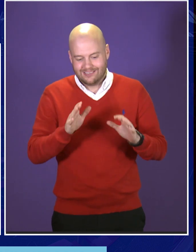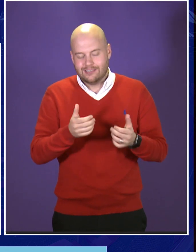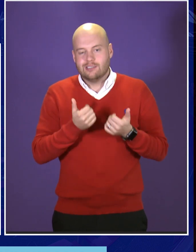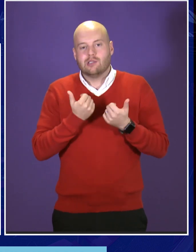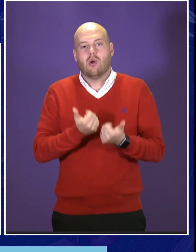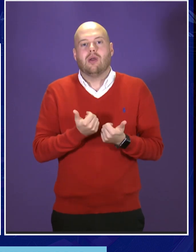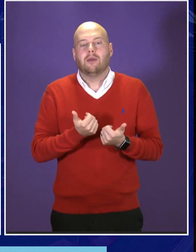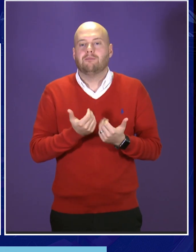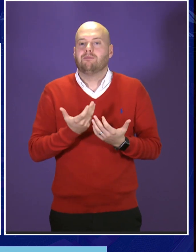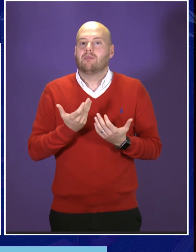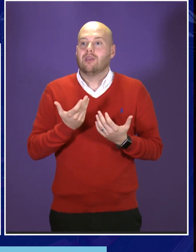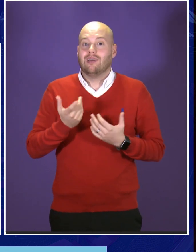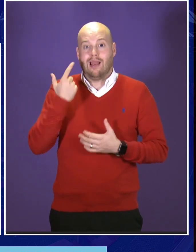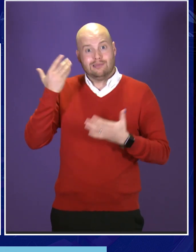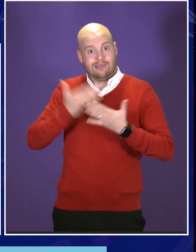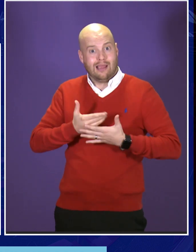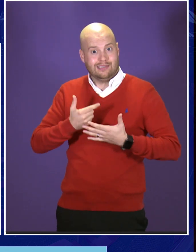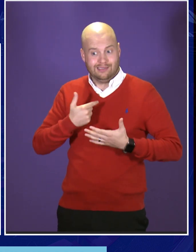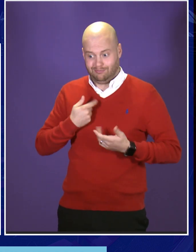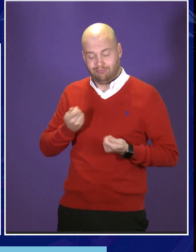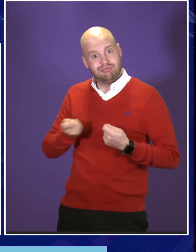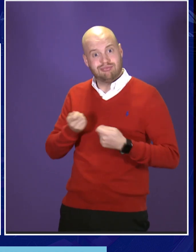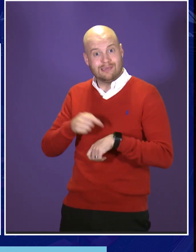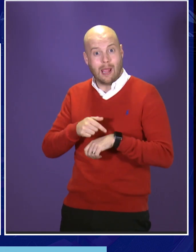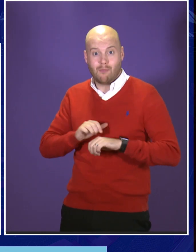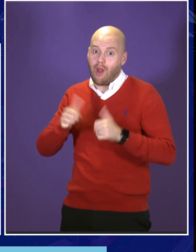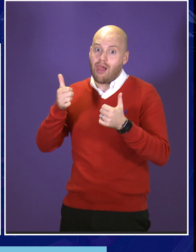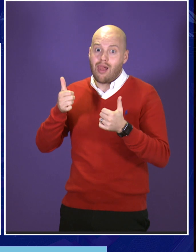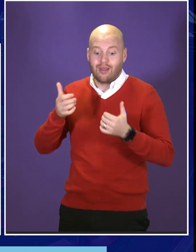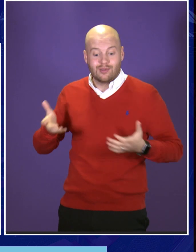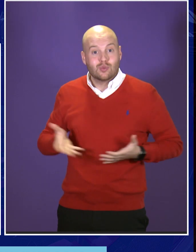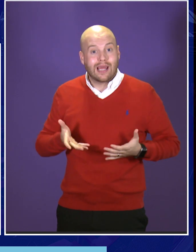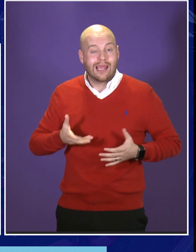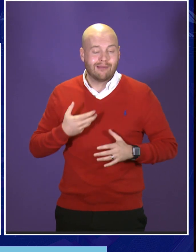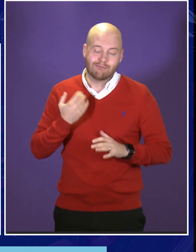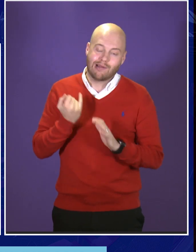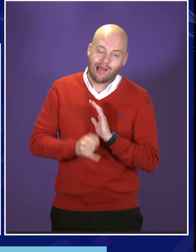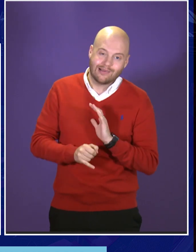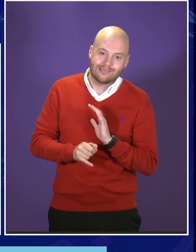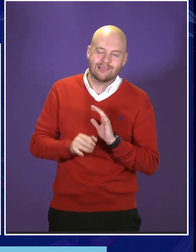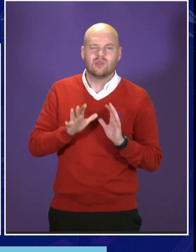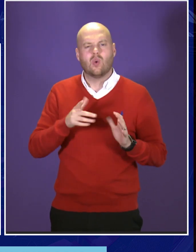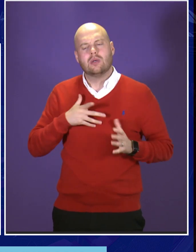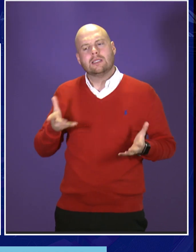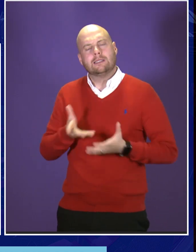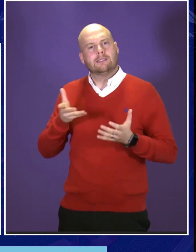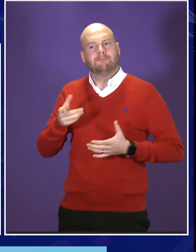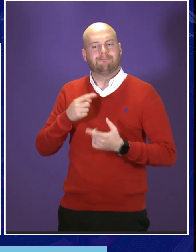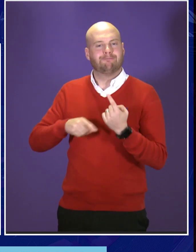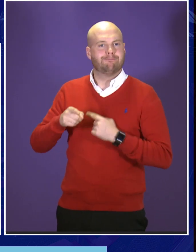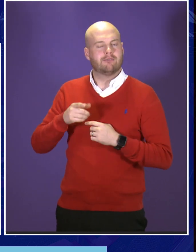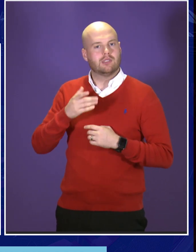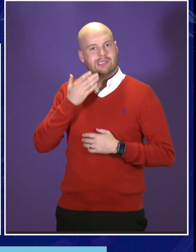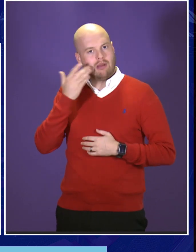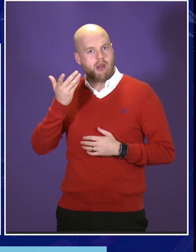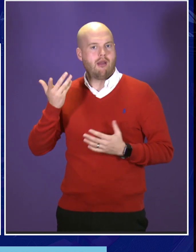on how well we'd all kept to time. I've totally failed this morning. It's my one duty. So can I just urge speakers and delegates, because this is a very